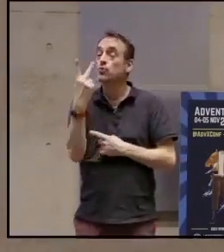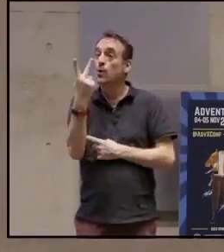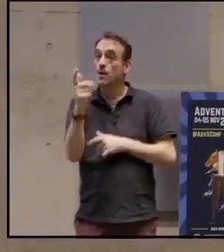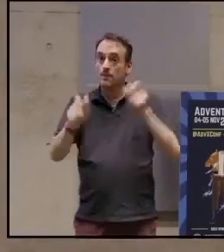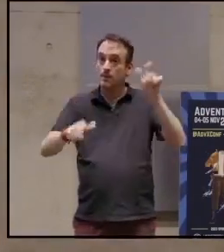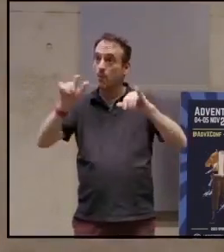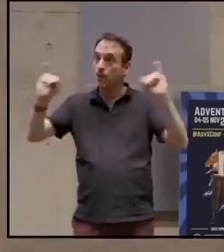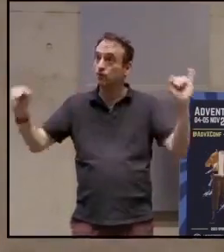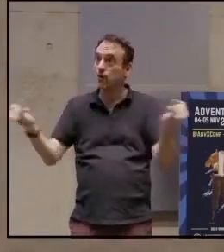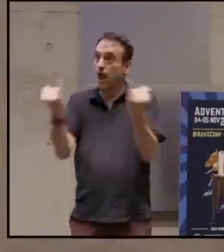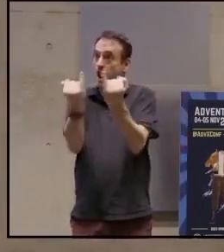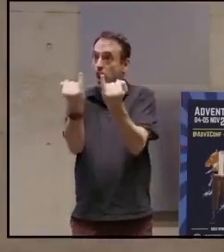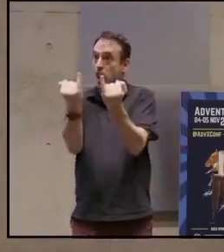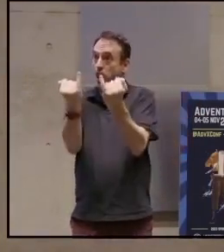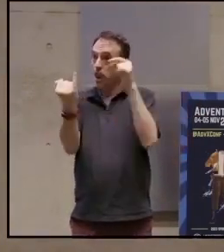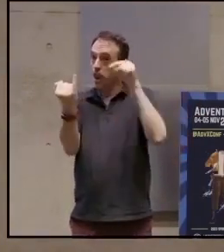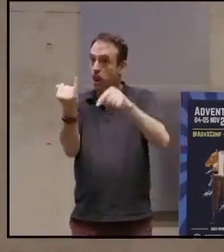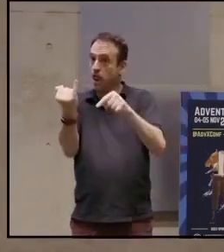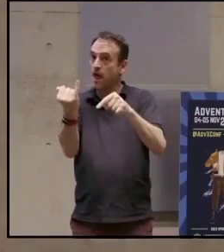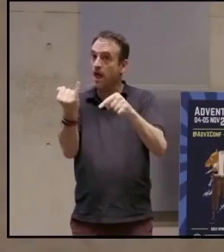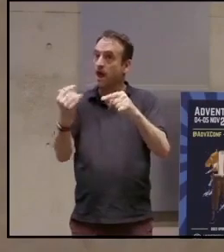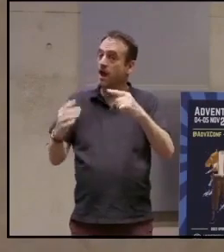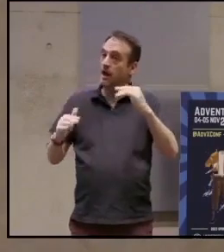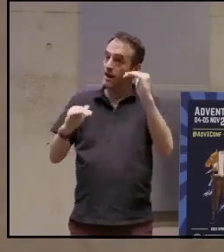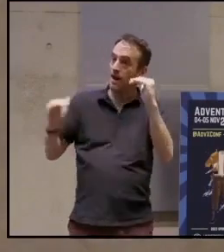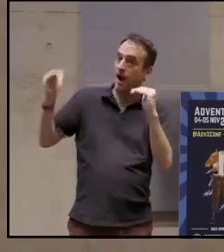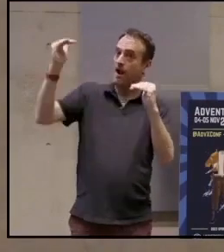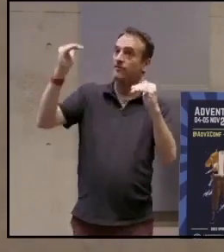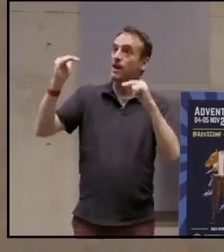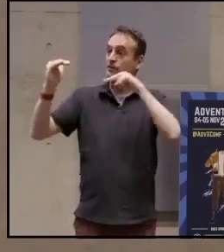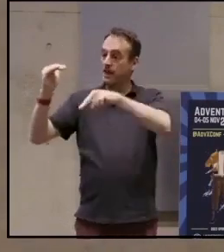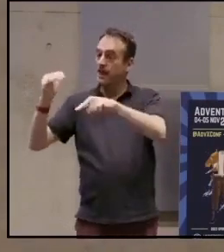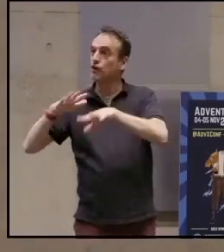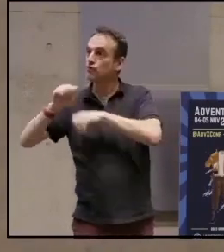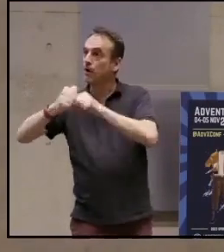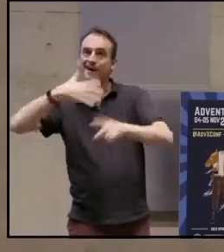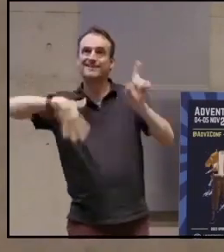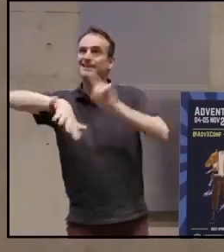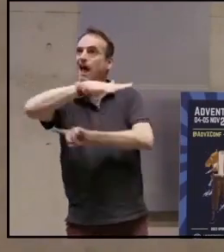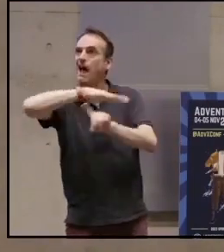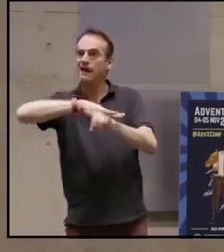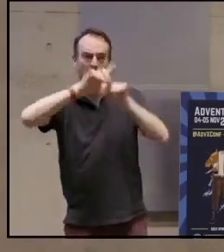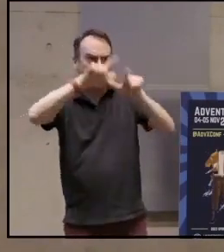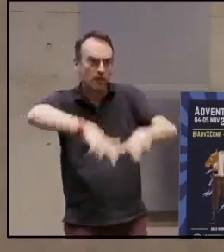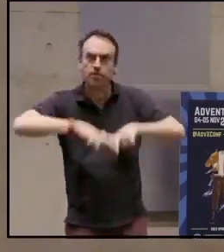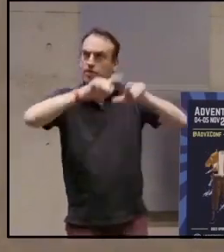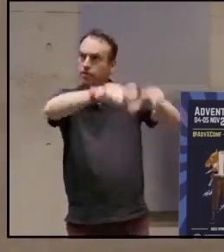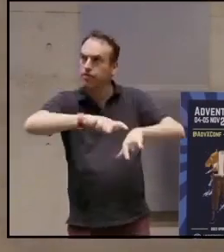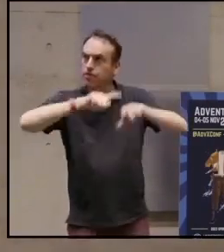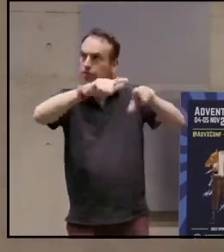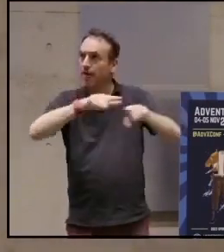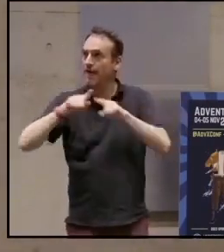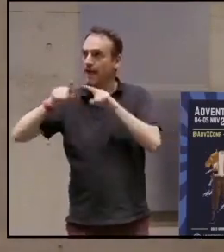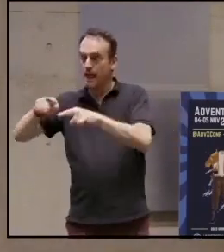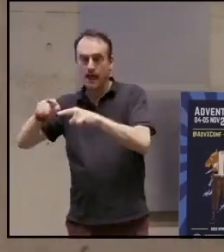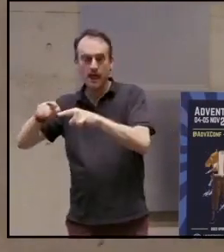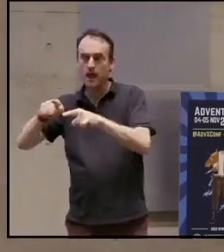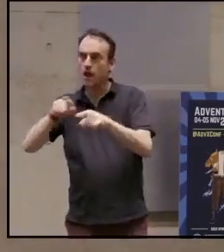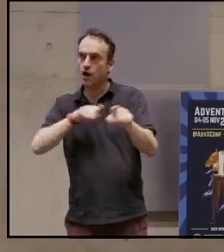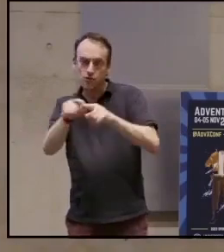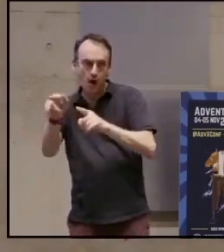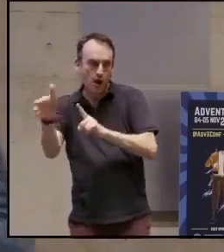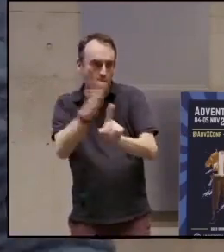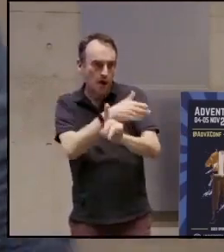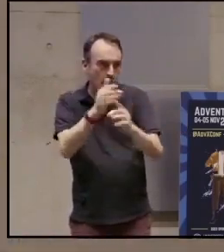about the forces of one person struggling against the inertia of his society that had for hundreds of years been going in a very specific direction. So